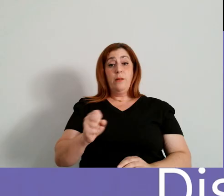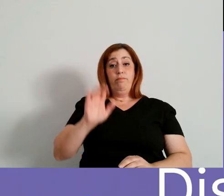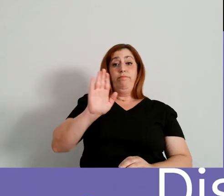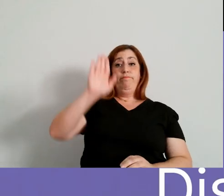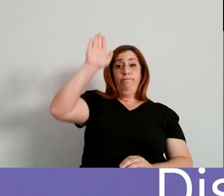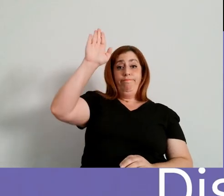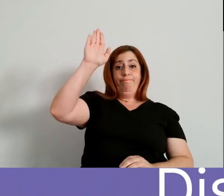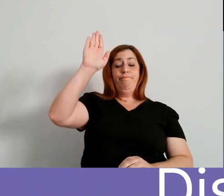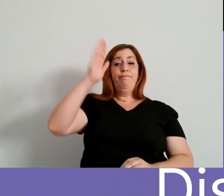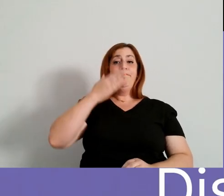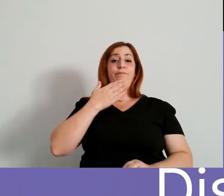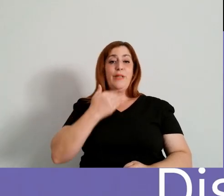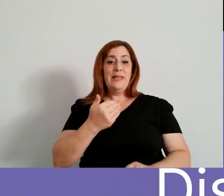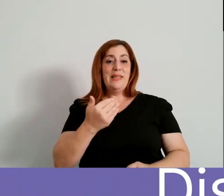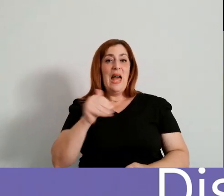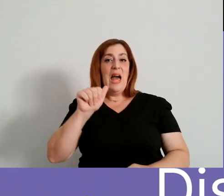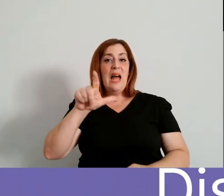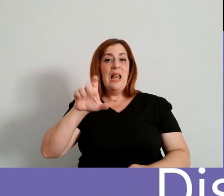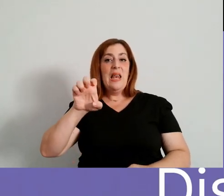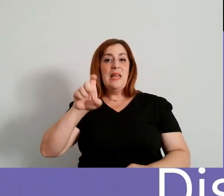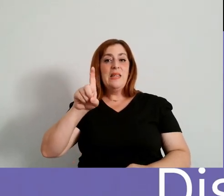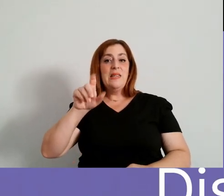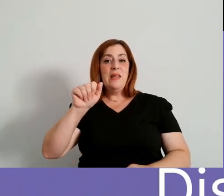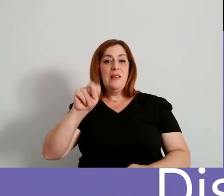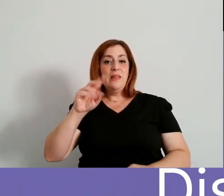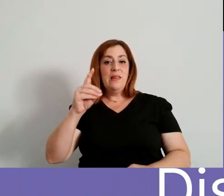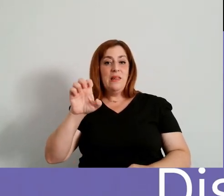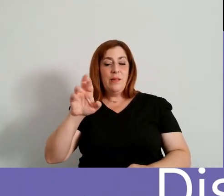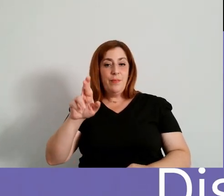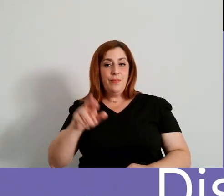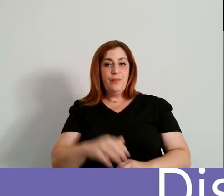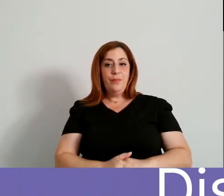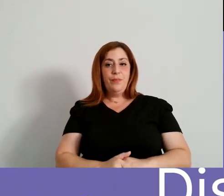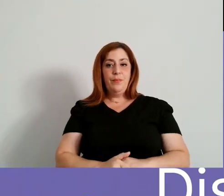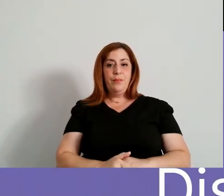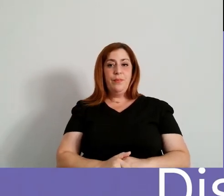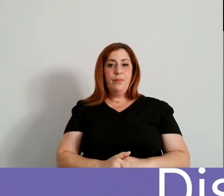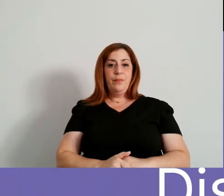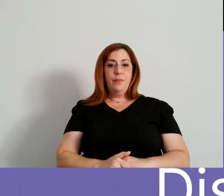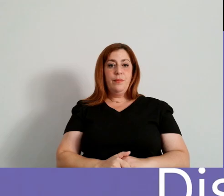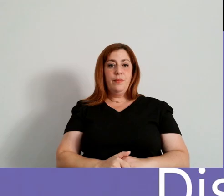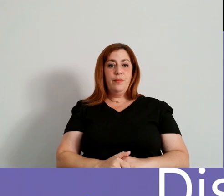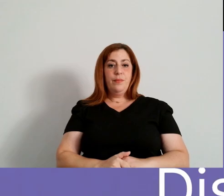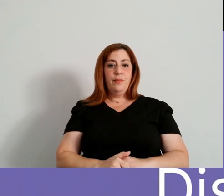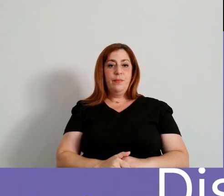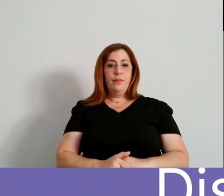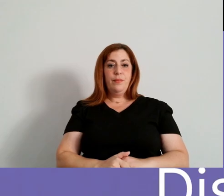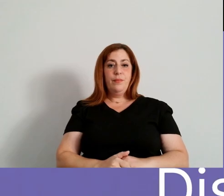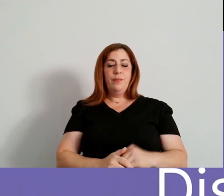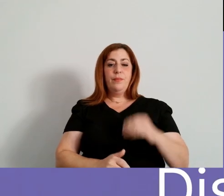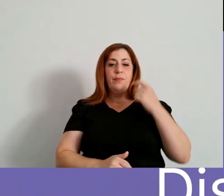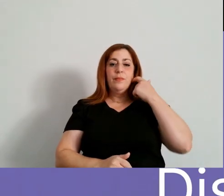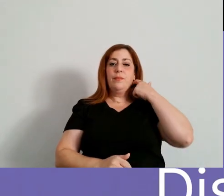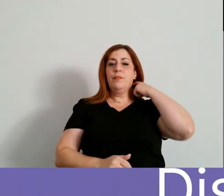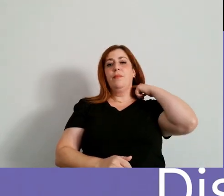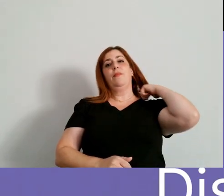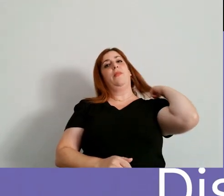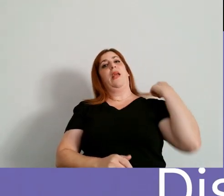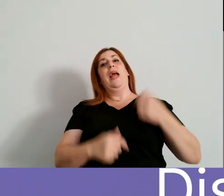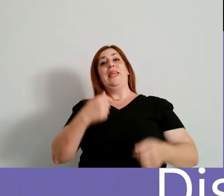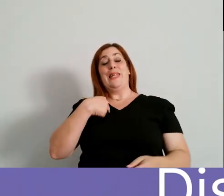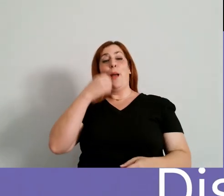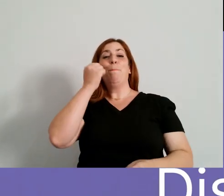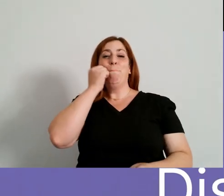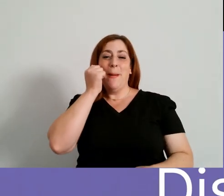We have a raised hand. You can go ahead, Alexander. Yeah. I'm not Alexander, I'm his mom. Yeah, I